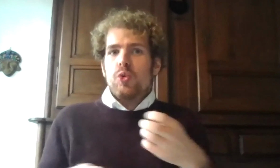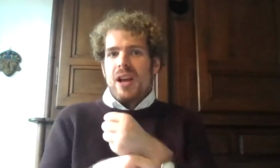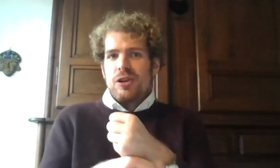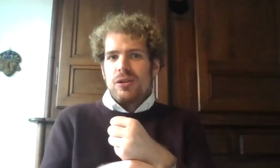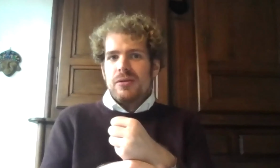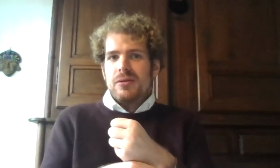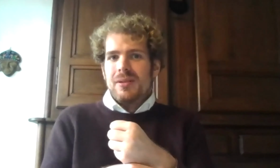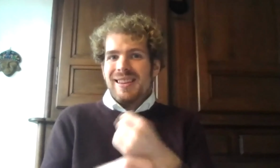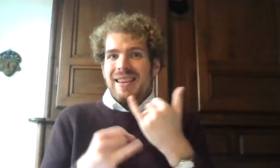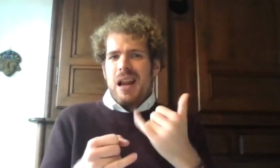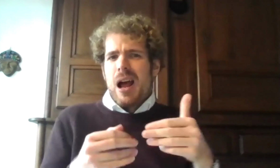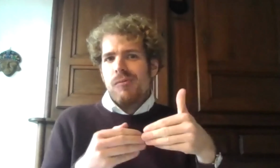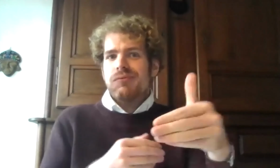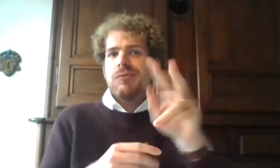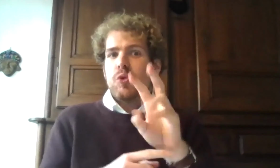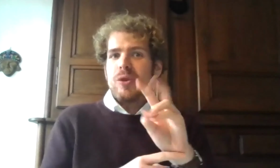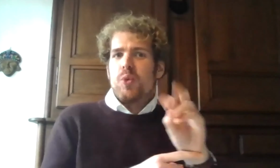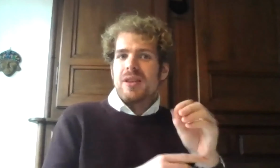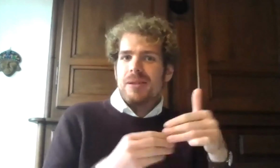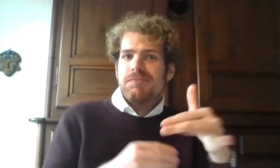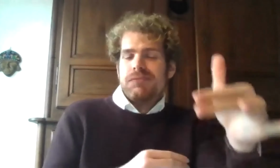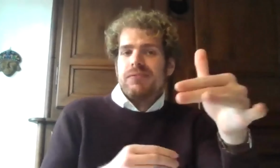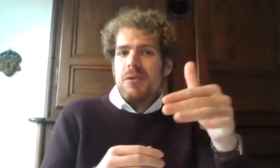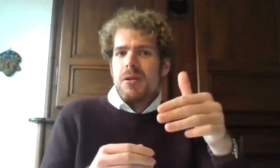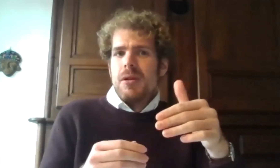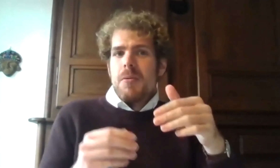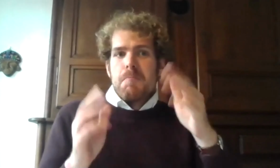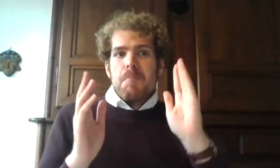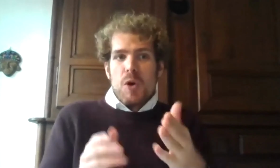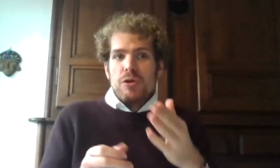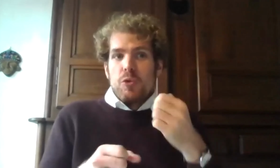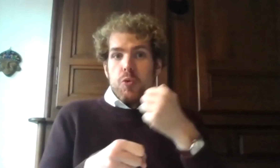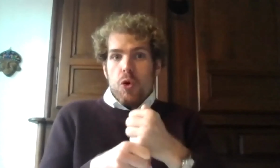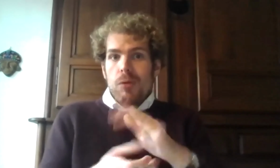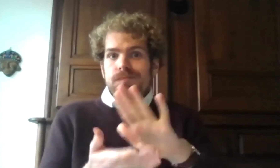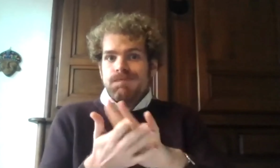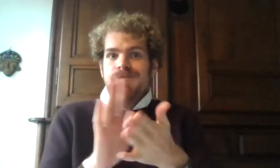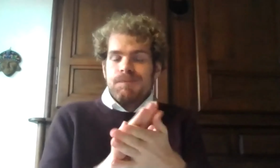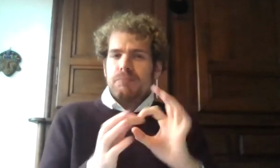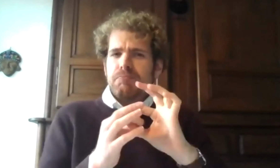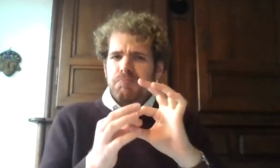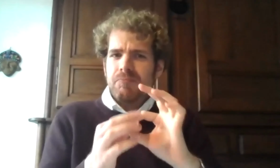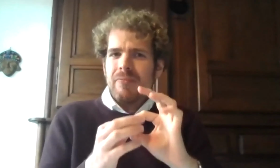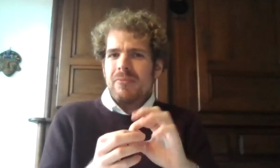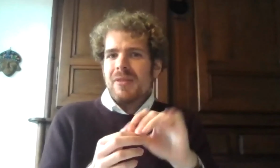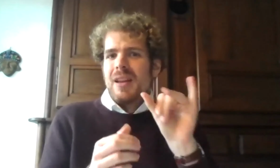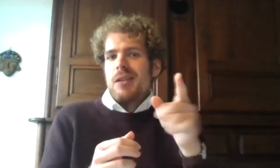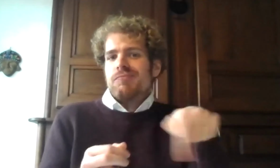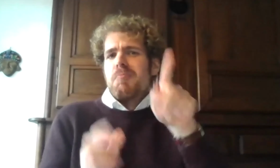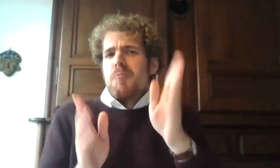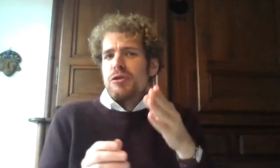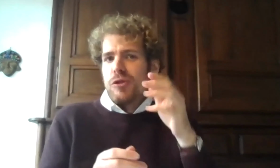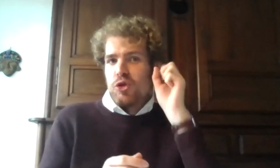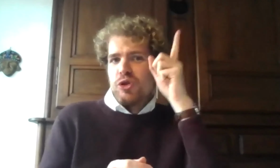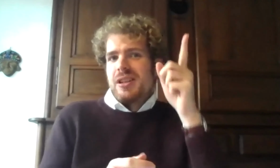but we do need to work together, right? from this year and on, there needs to be a